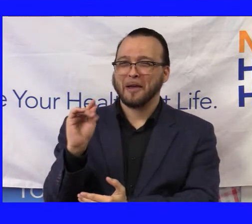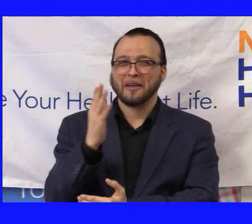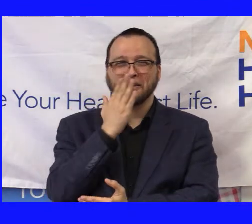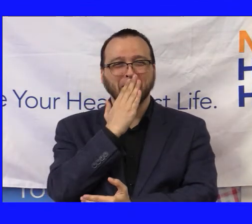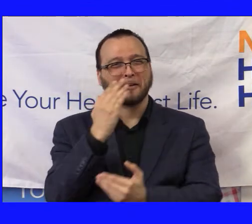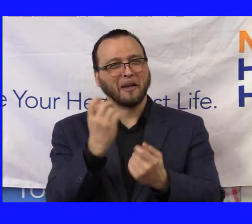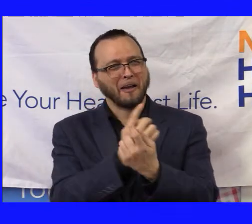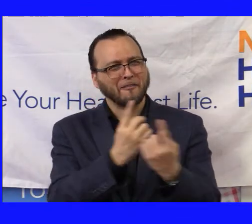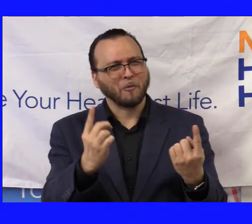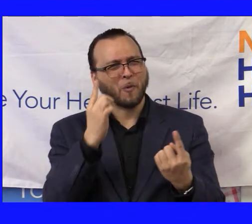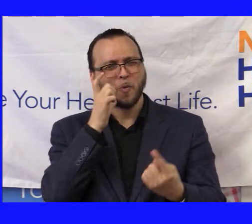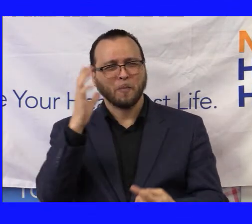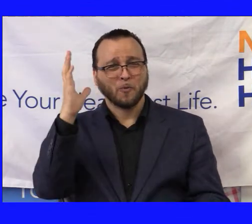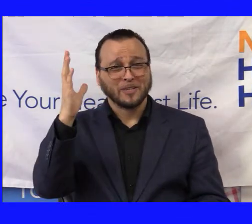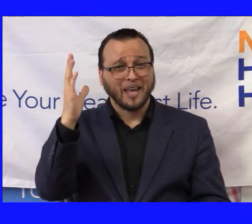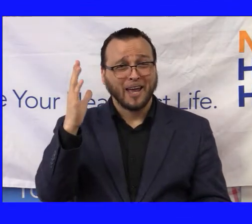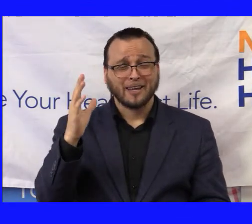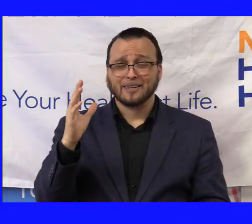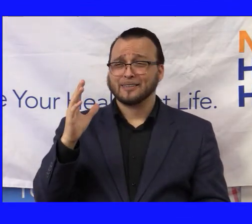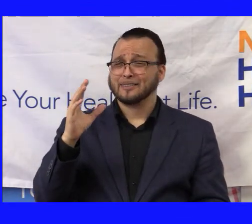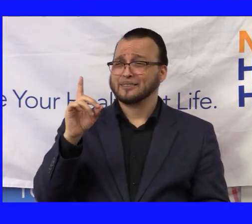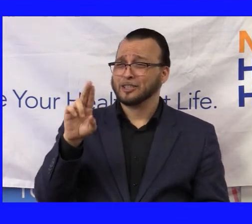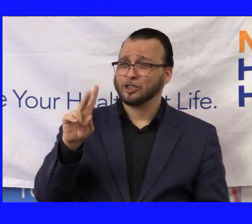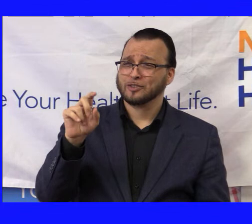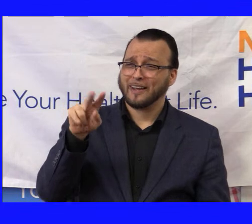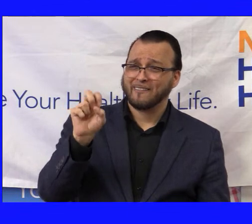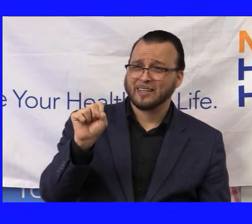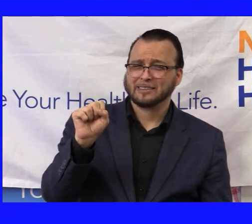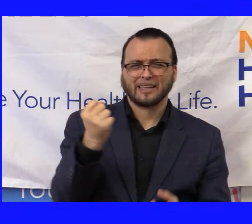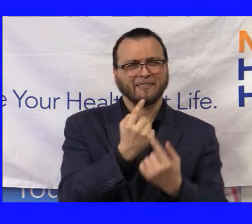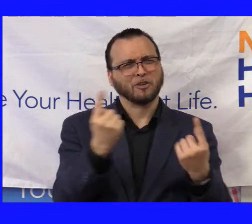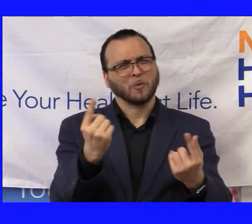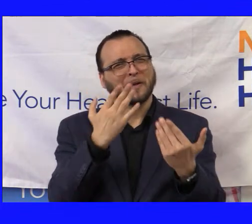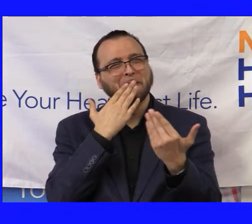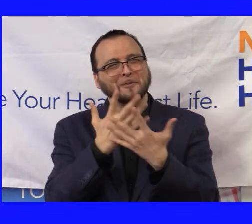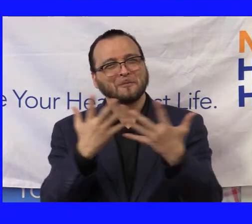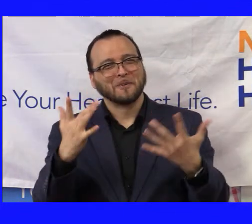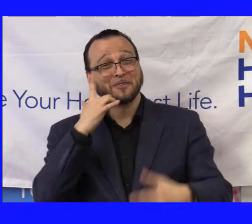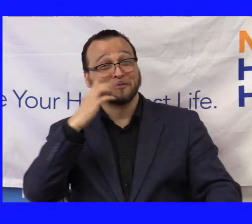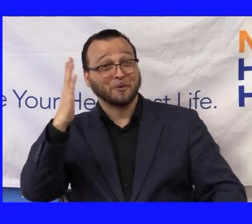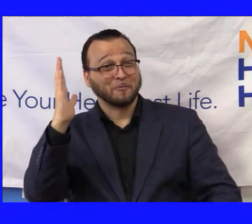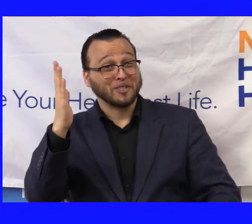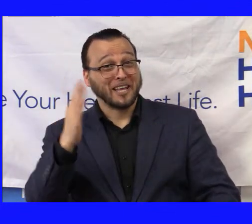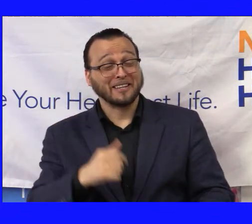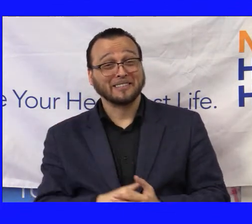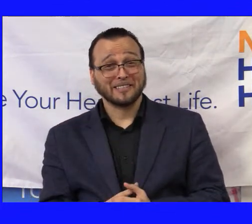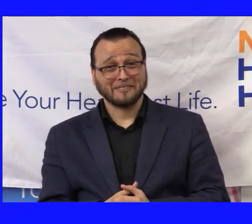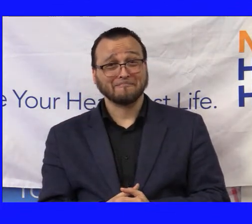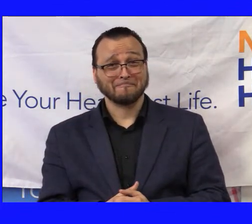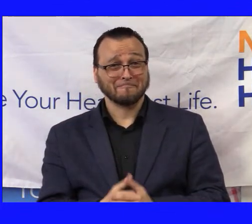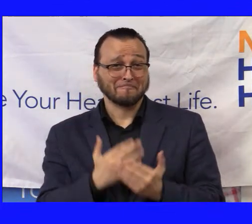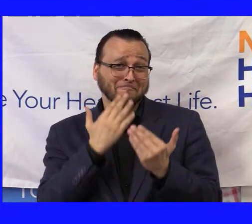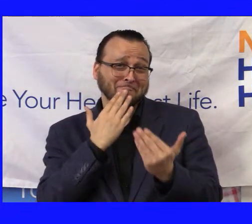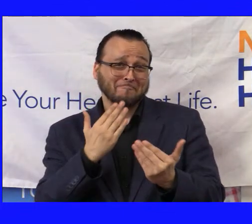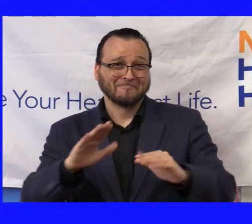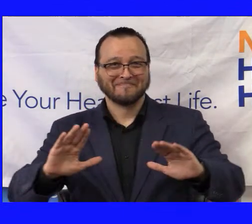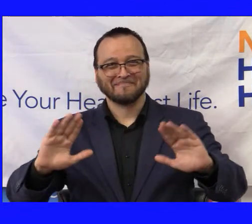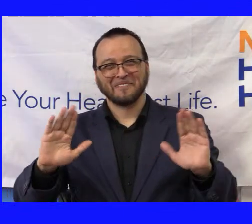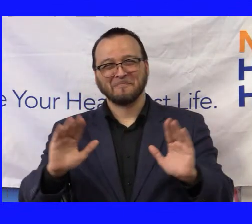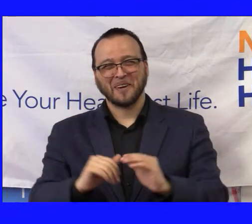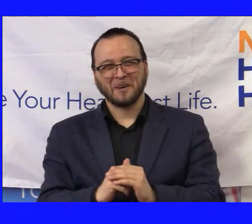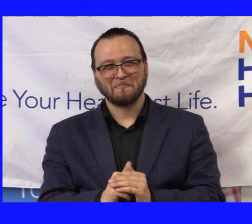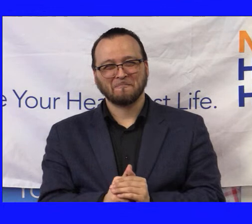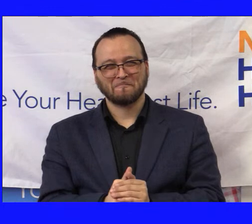for presenting. Dr. Davis, everybody, thank you so much for presenting. Thank you. Bye-bye. Bye. Thank